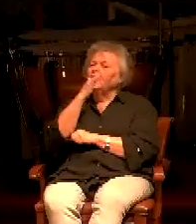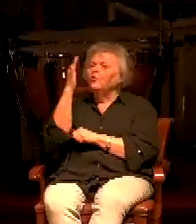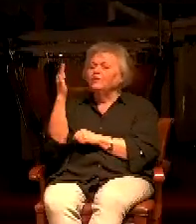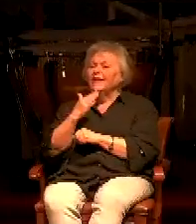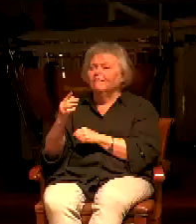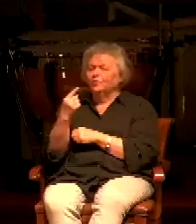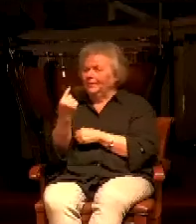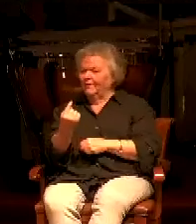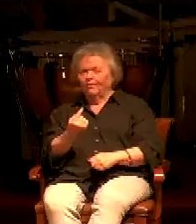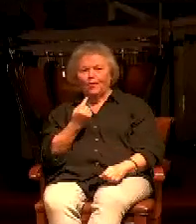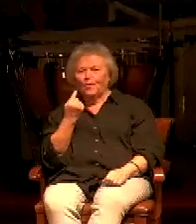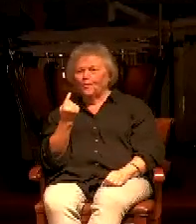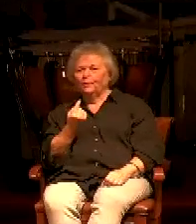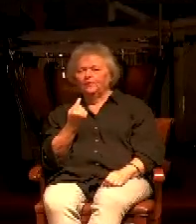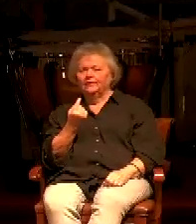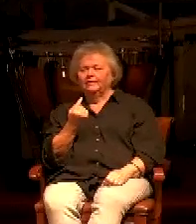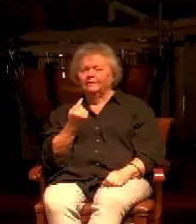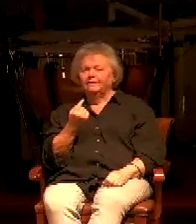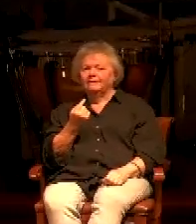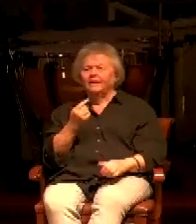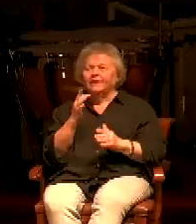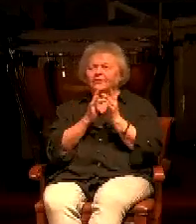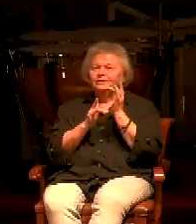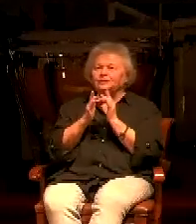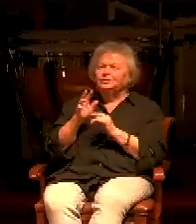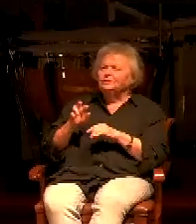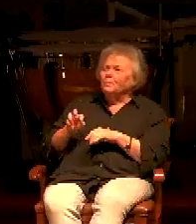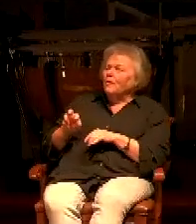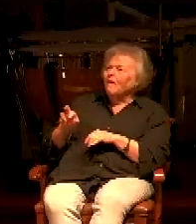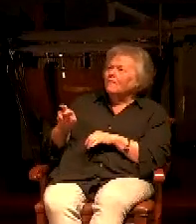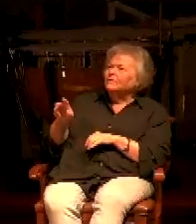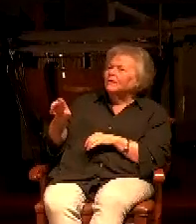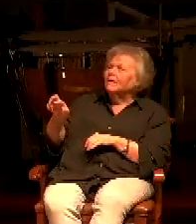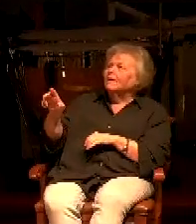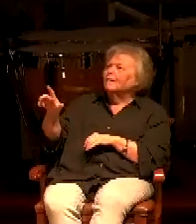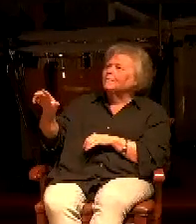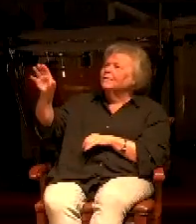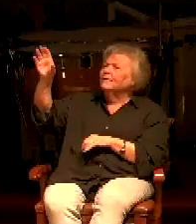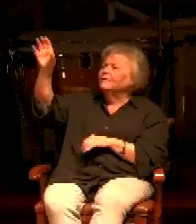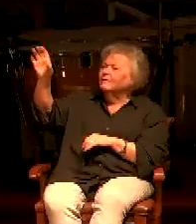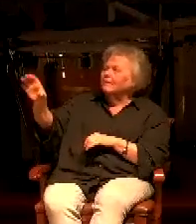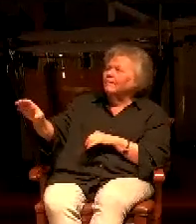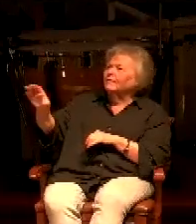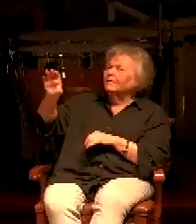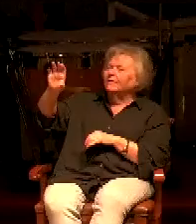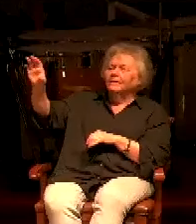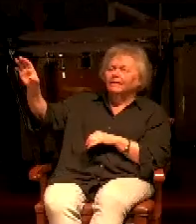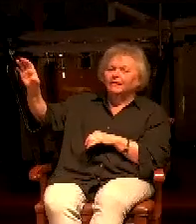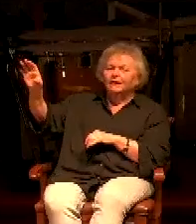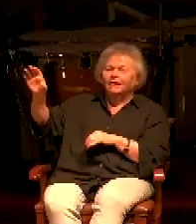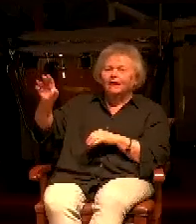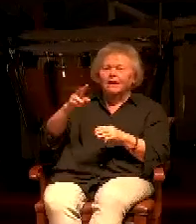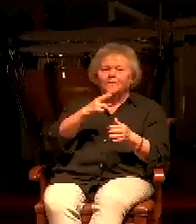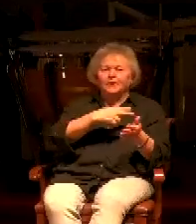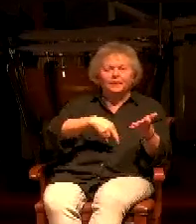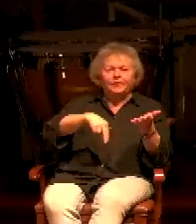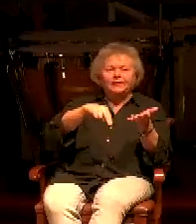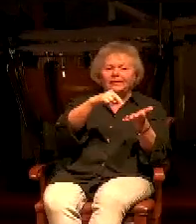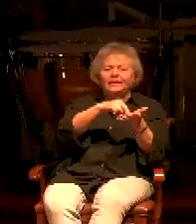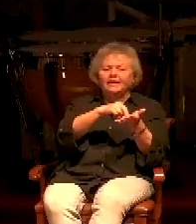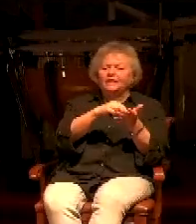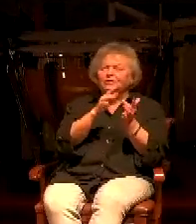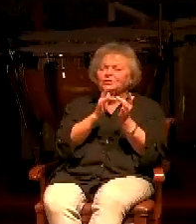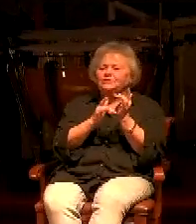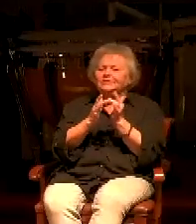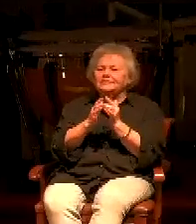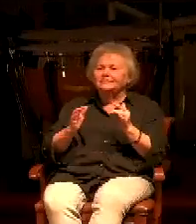himself up the hill of Calvary. But yet after his resurrection, He gathers all of his sheep up and he says to us, come to me